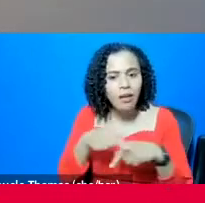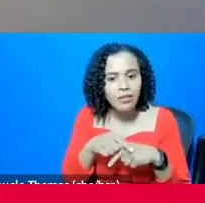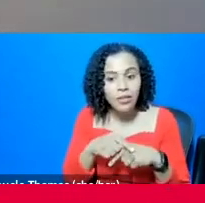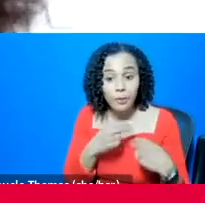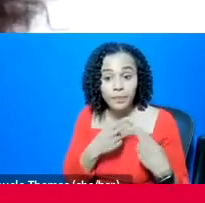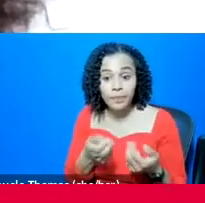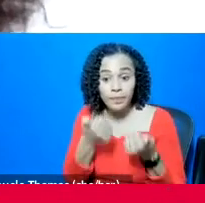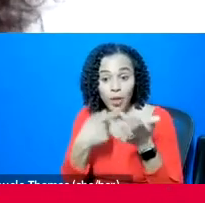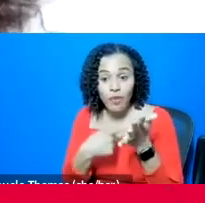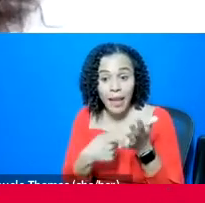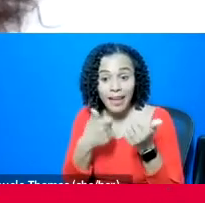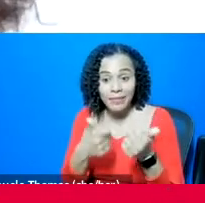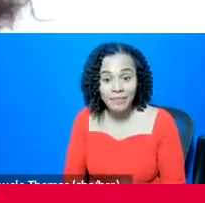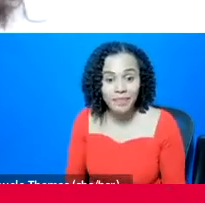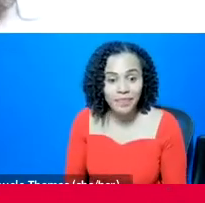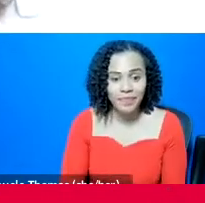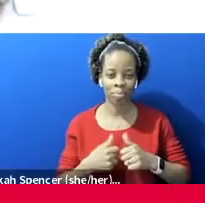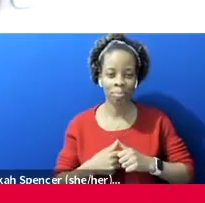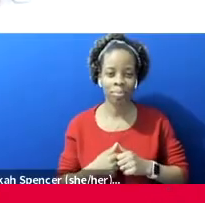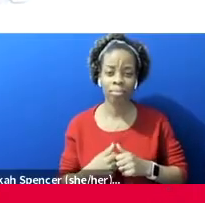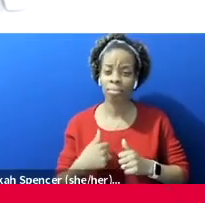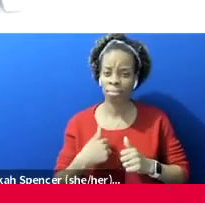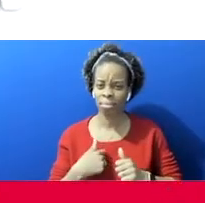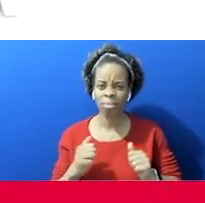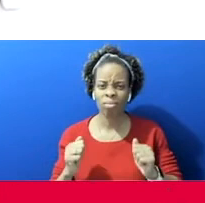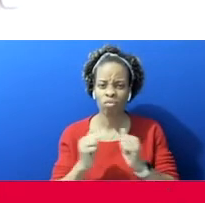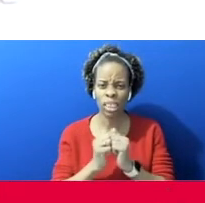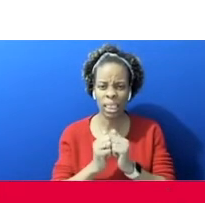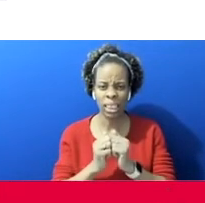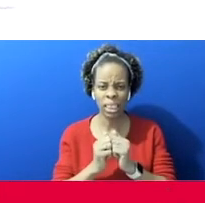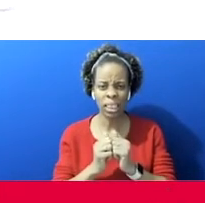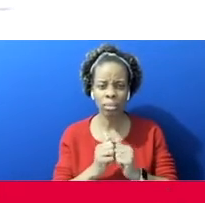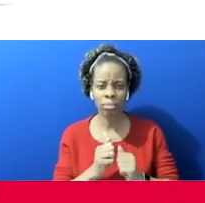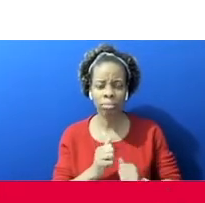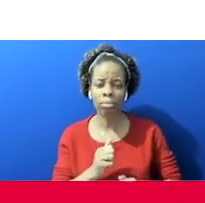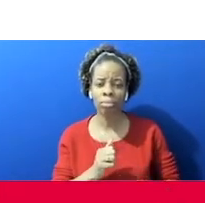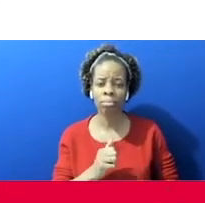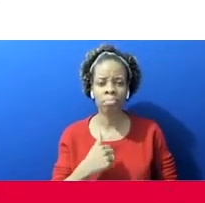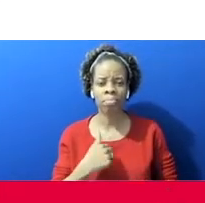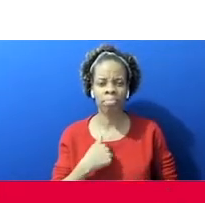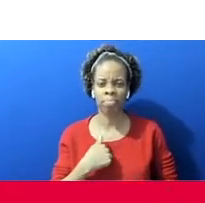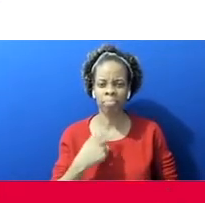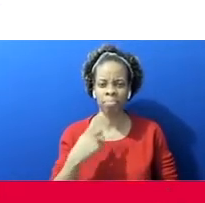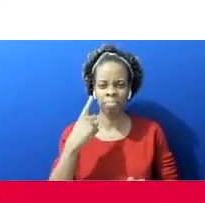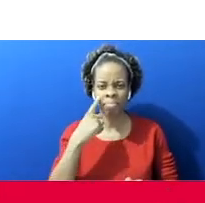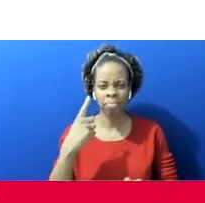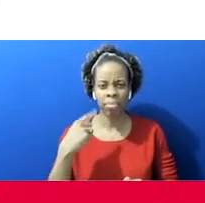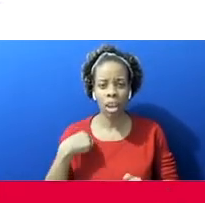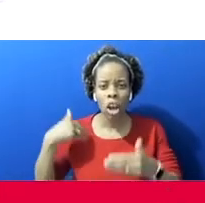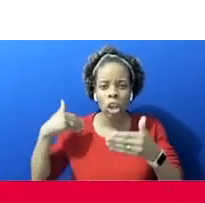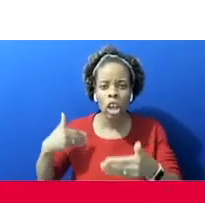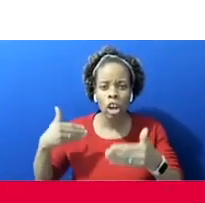I actually completely agree. Like I see it as a very much generational endeavor, as opposed to something that